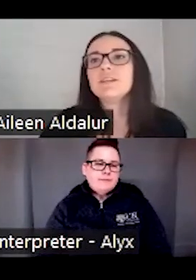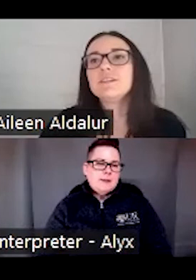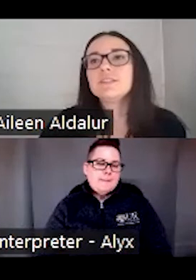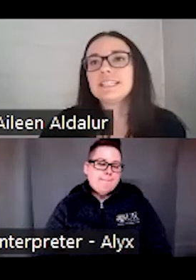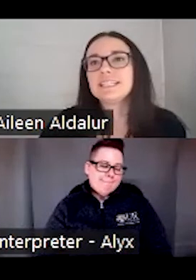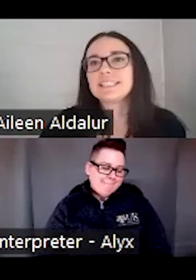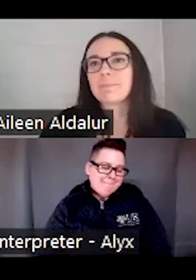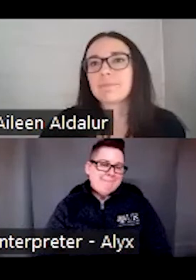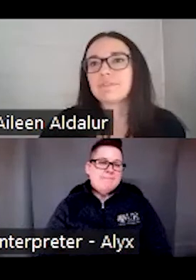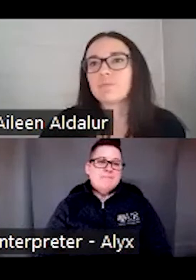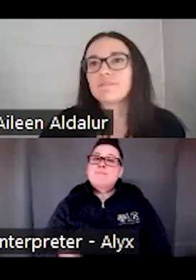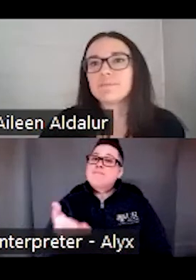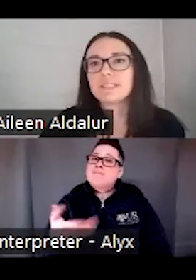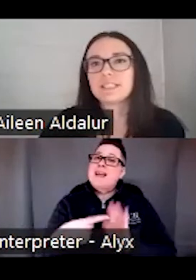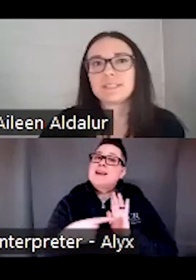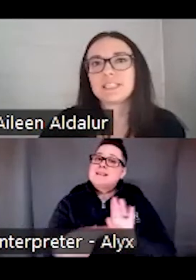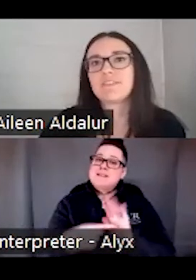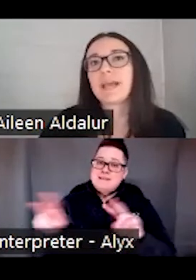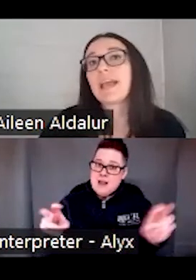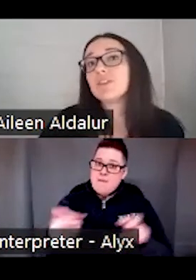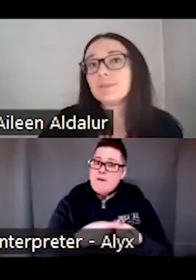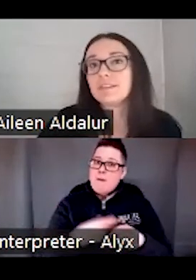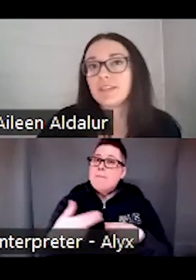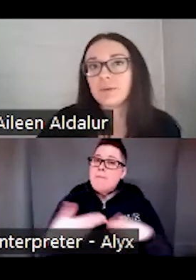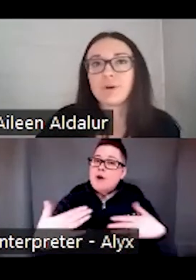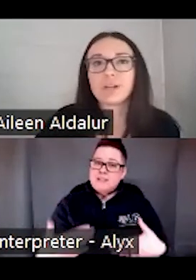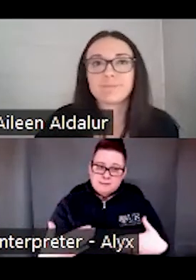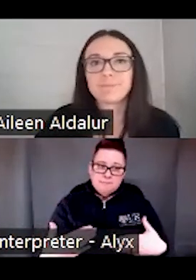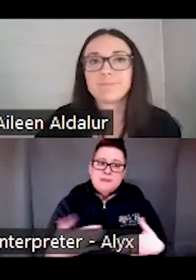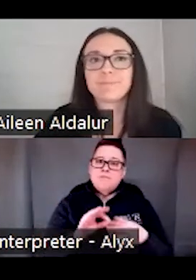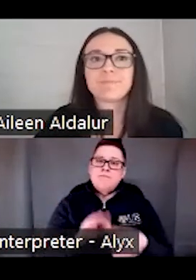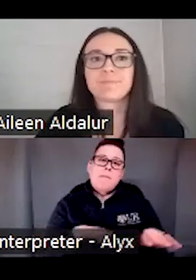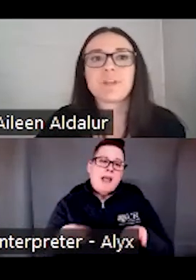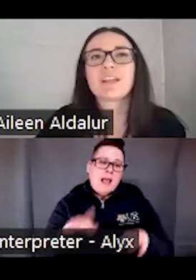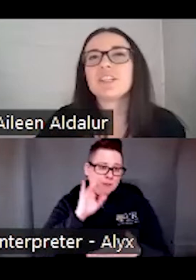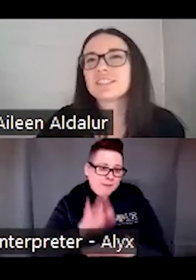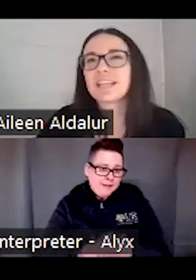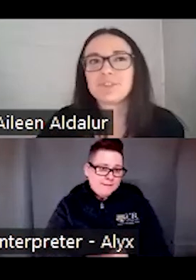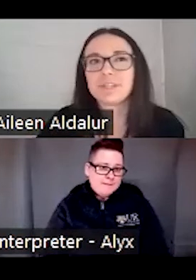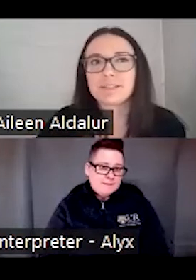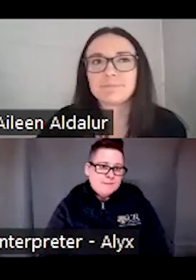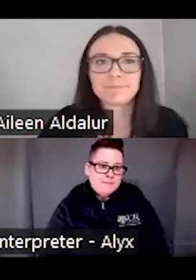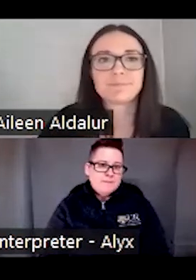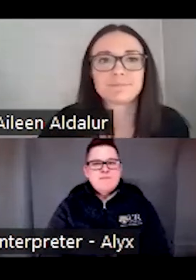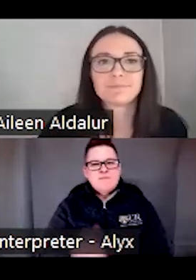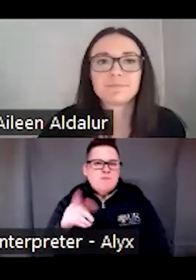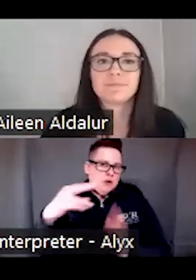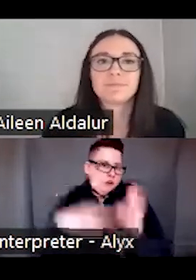So here you can see an example from one of the participants of a behavioral belief they reported. I'll give you a little time to read it.